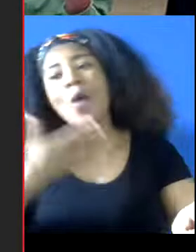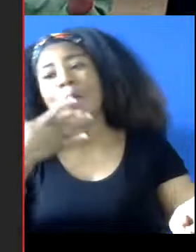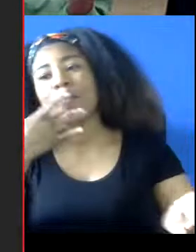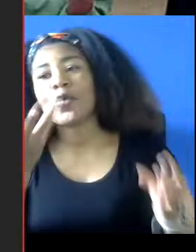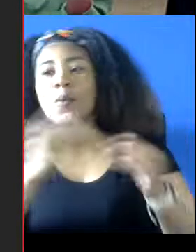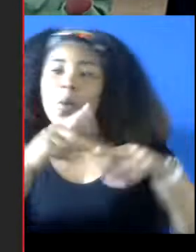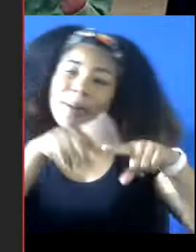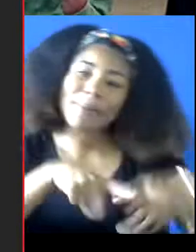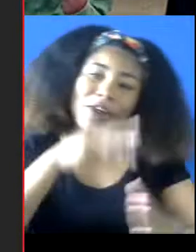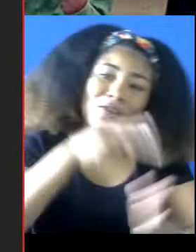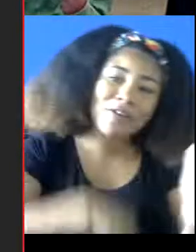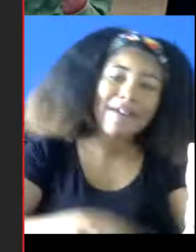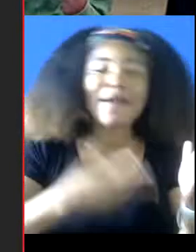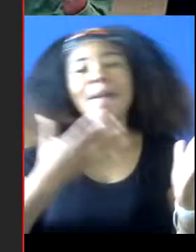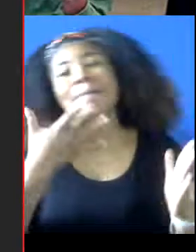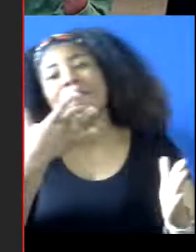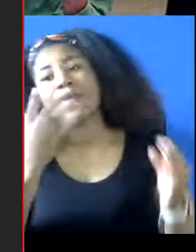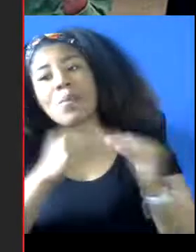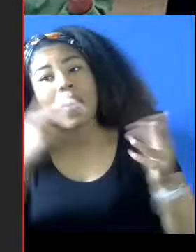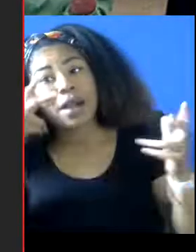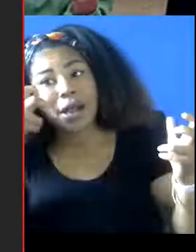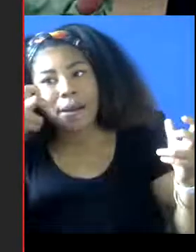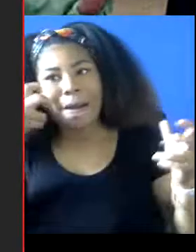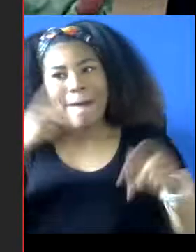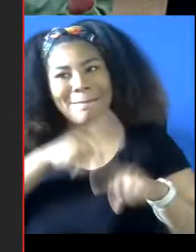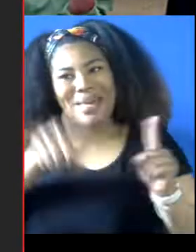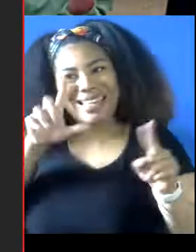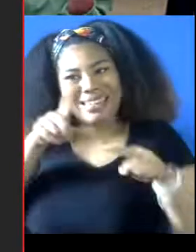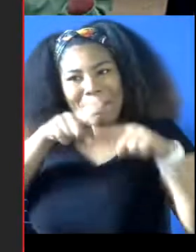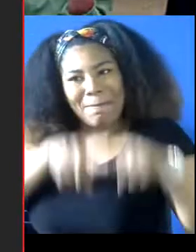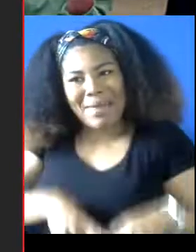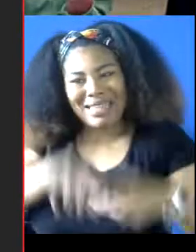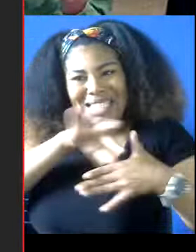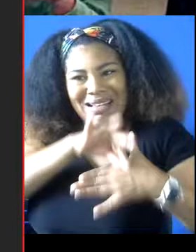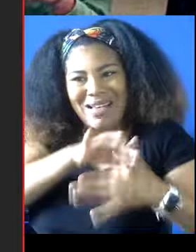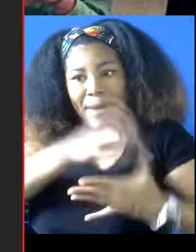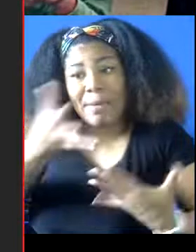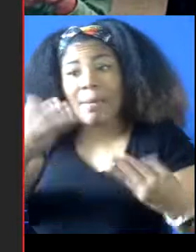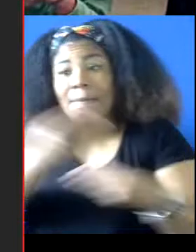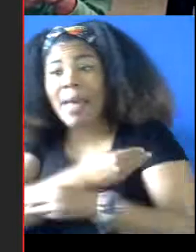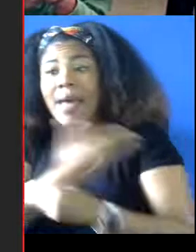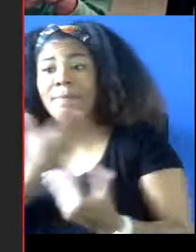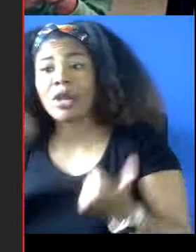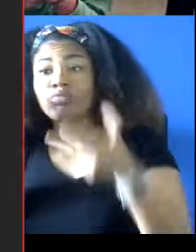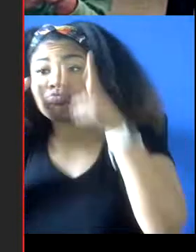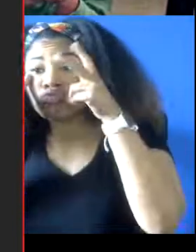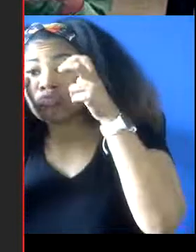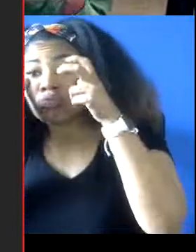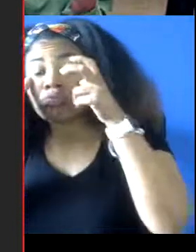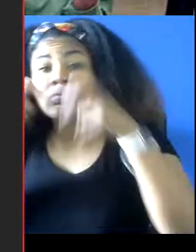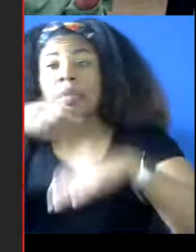readiness, based on content, based on the level of rigor, perhaps, and